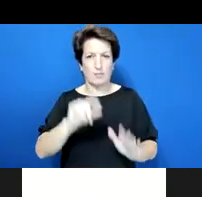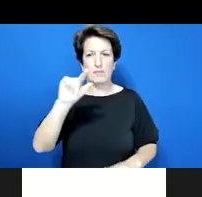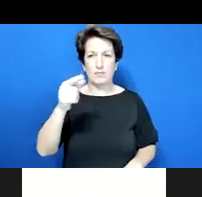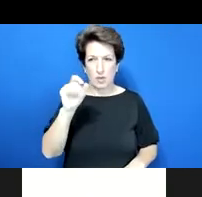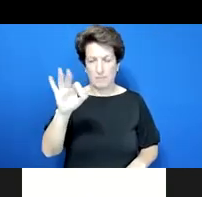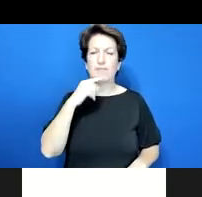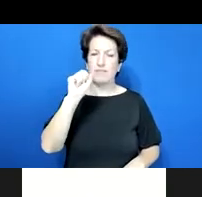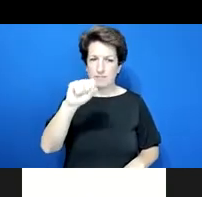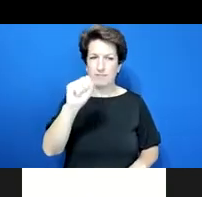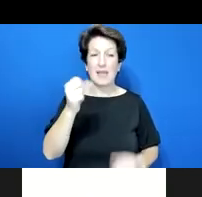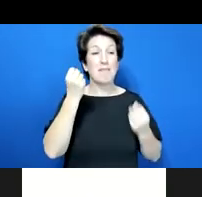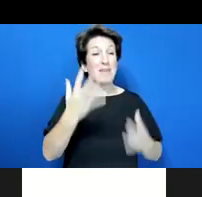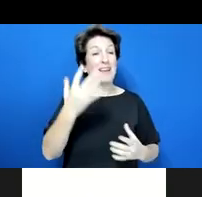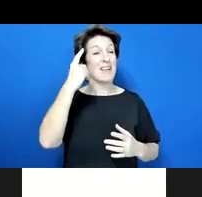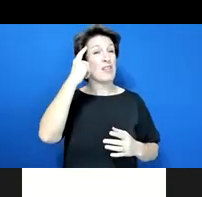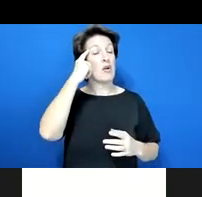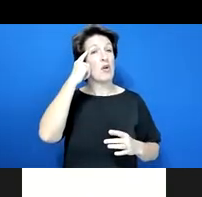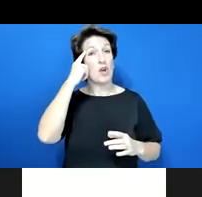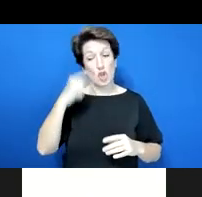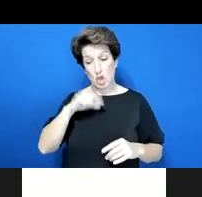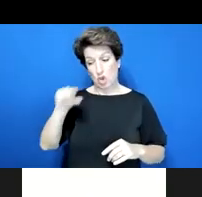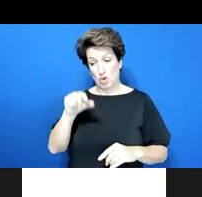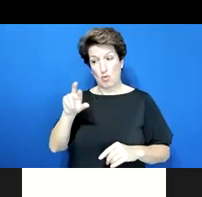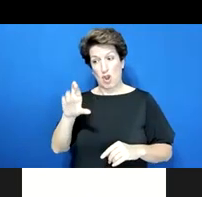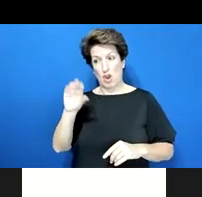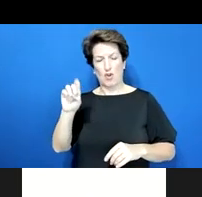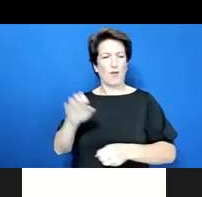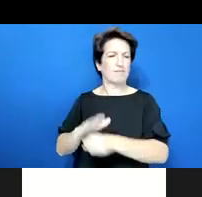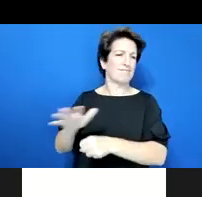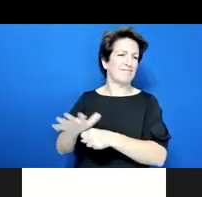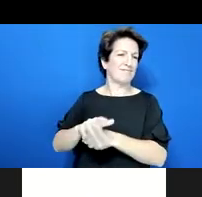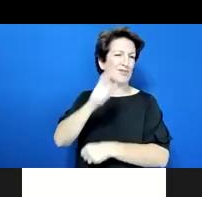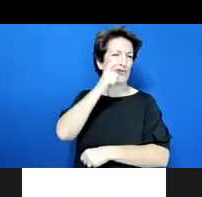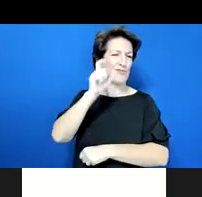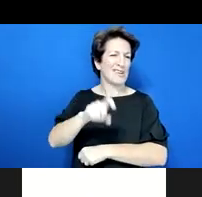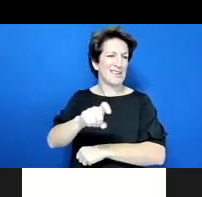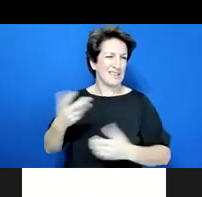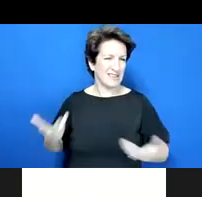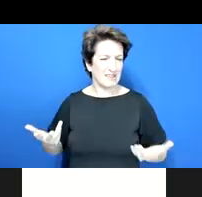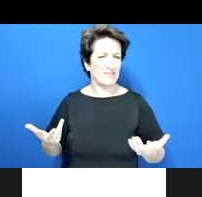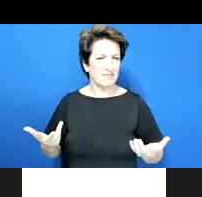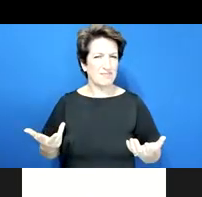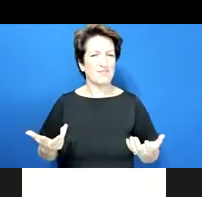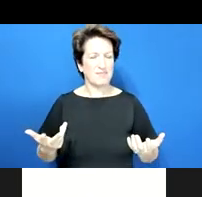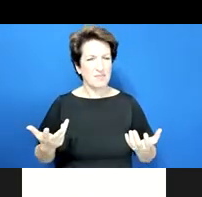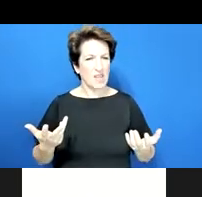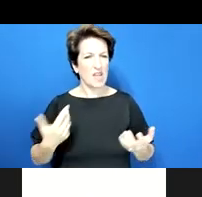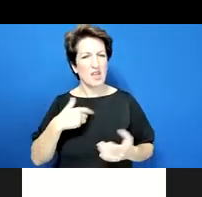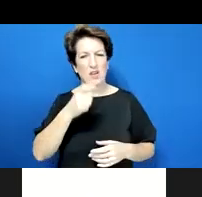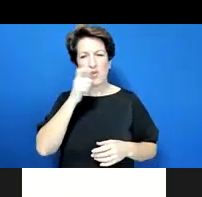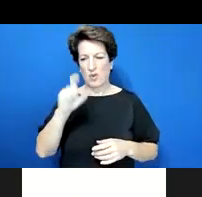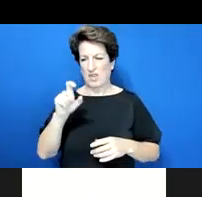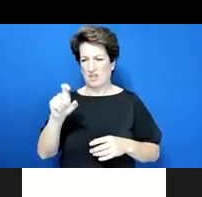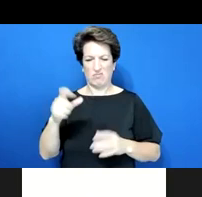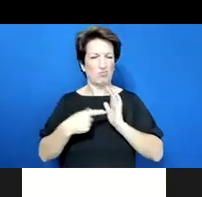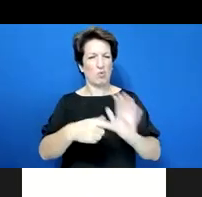people thought that when the QR code came out, you would no longer need to, this should have been a frequently asked question actually, that you'd no longer have to show your